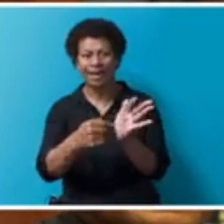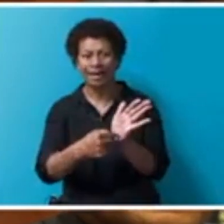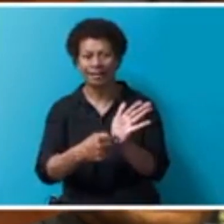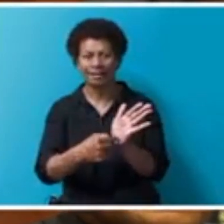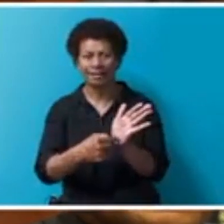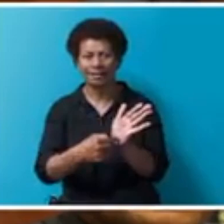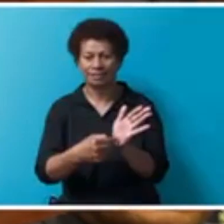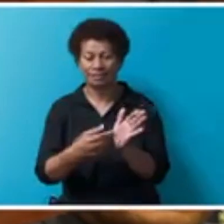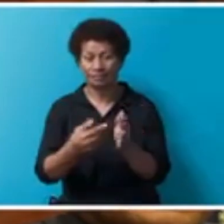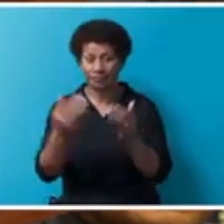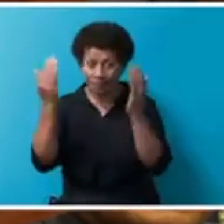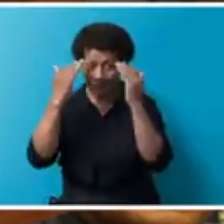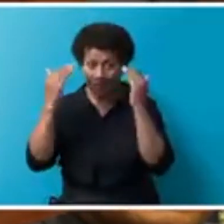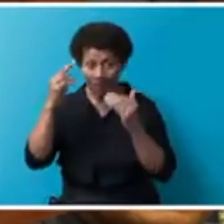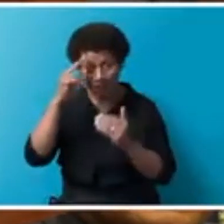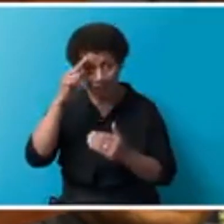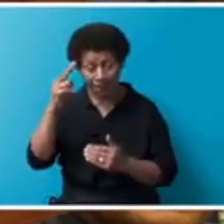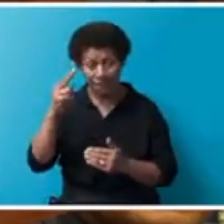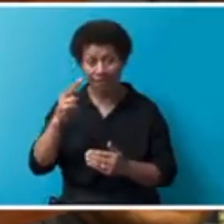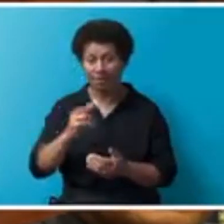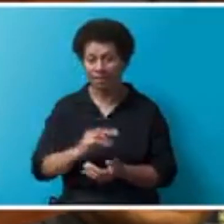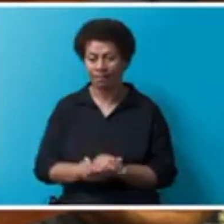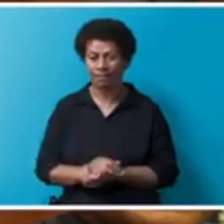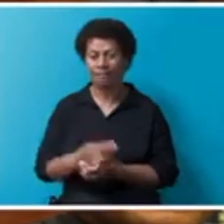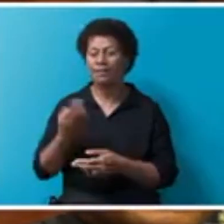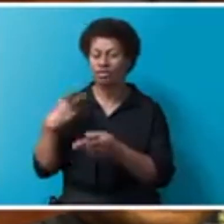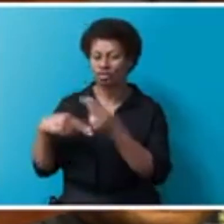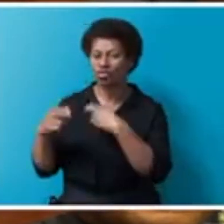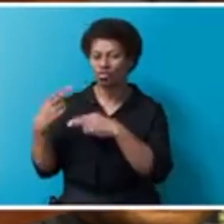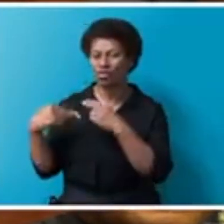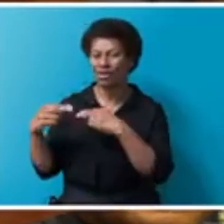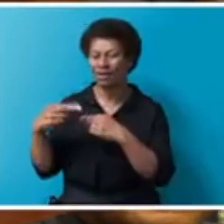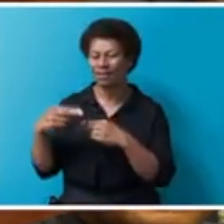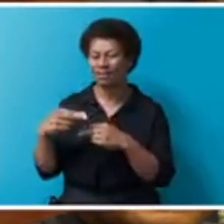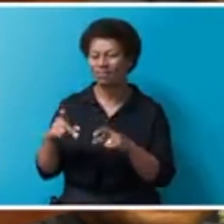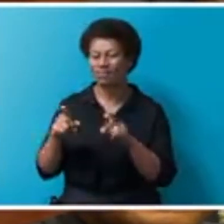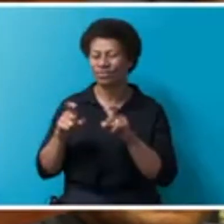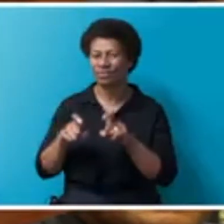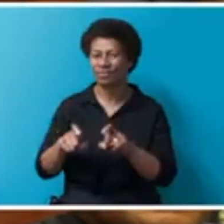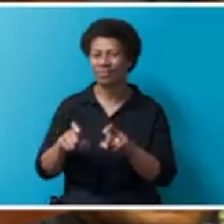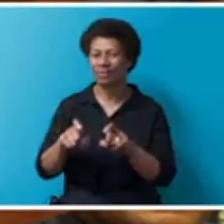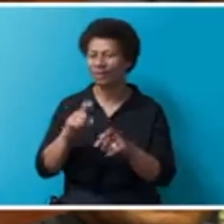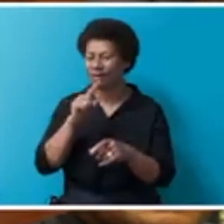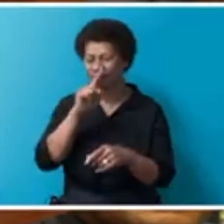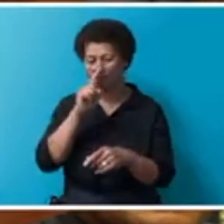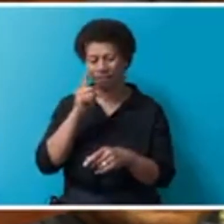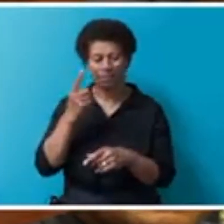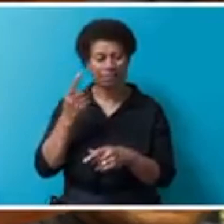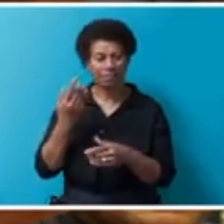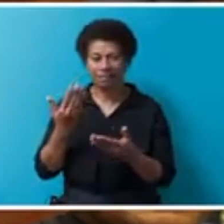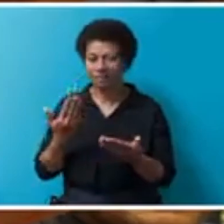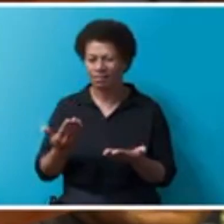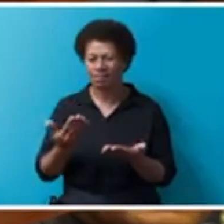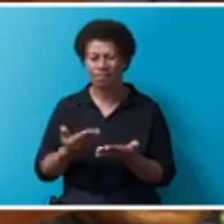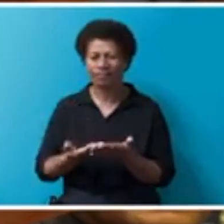Mr. Speaker, sir, this is history. It will remain there. Can't be